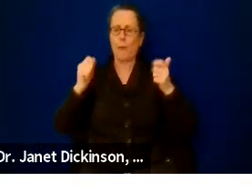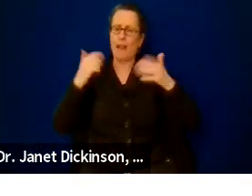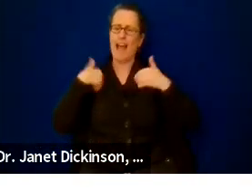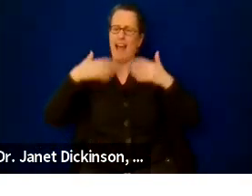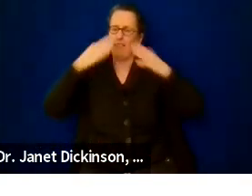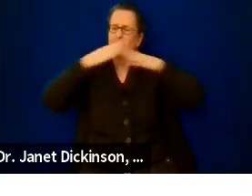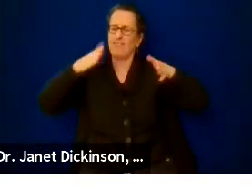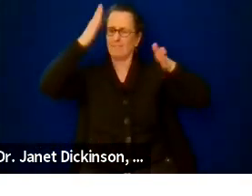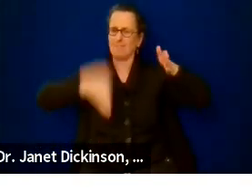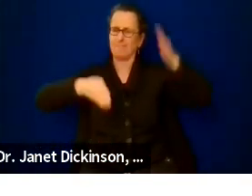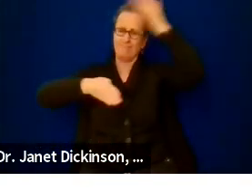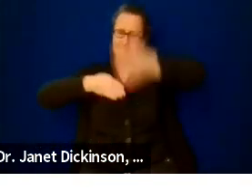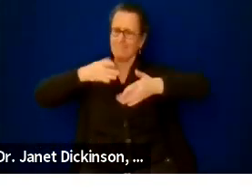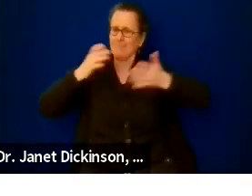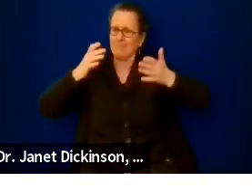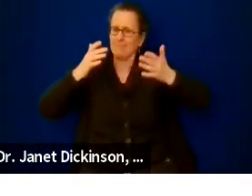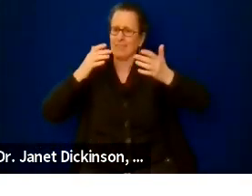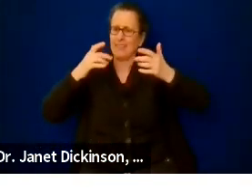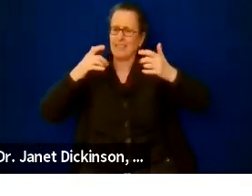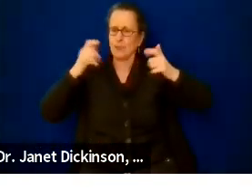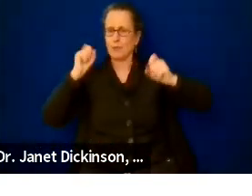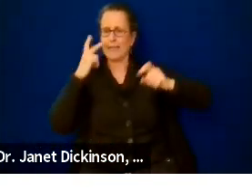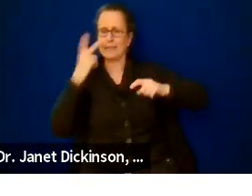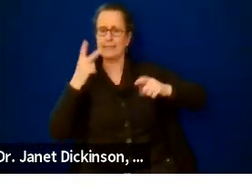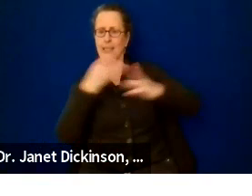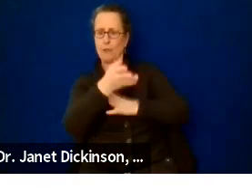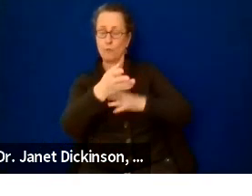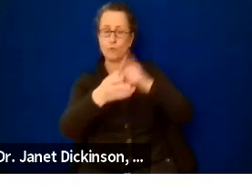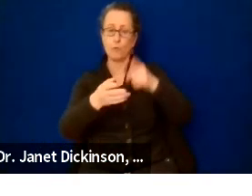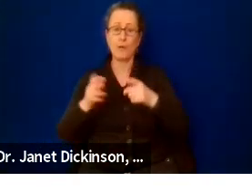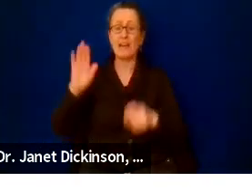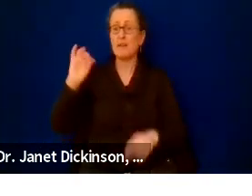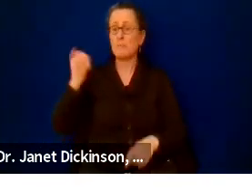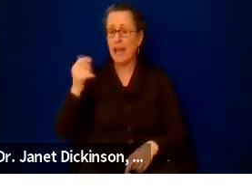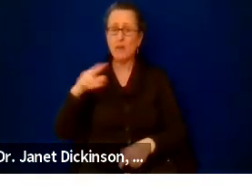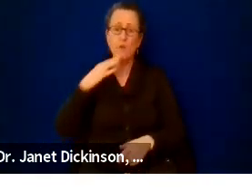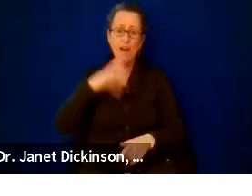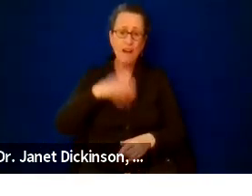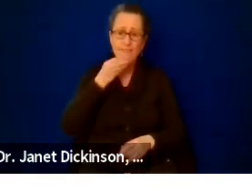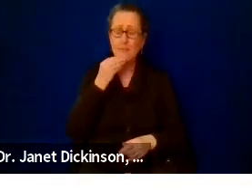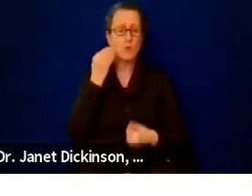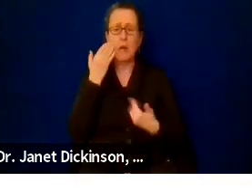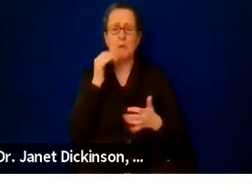the half-day children. I'm assuming that will continue as it's been all this year.